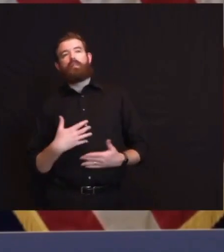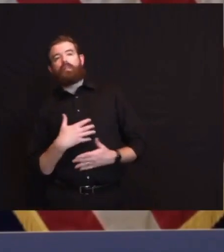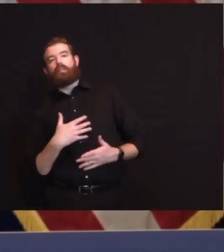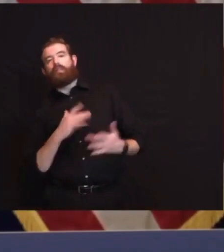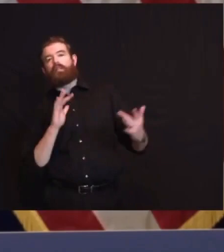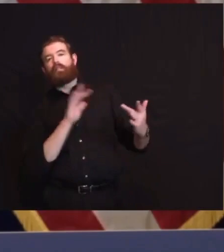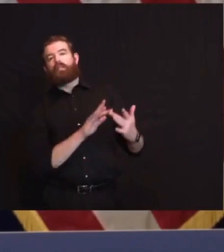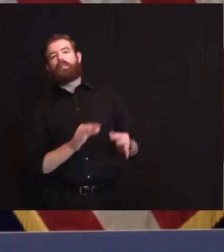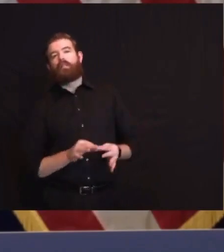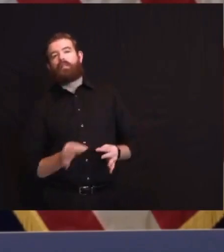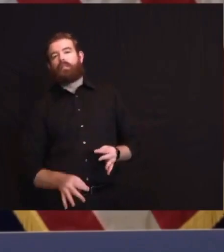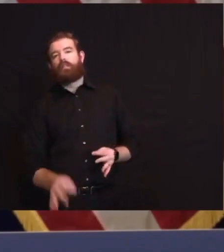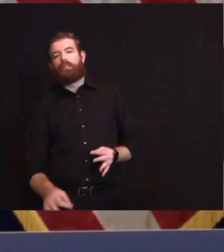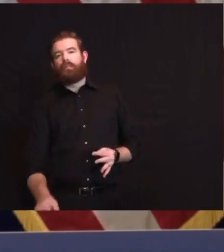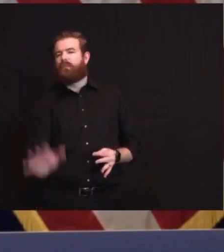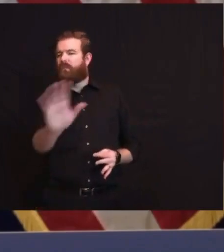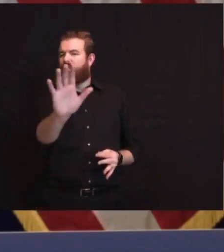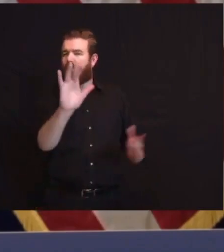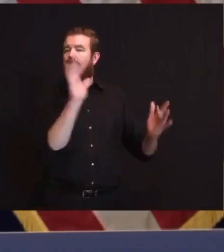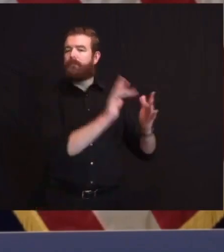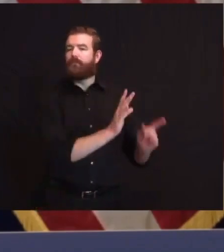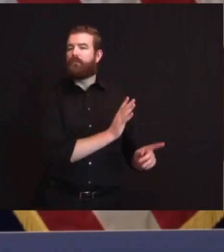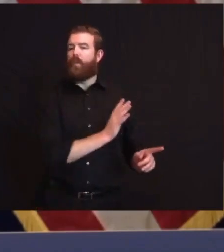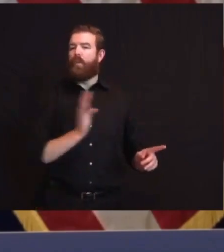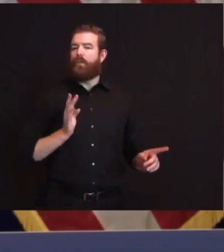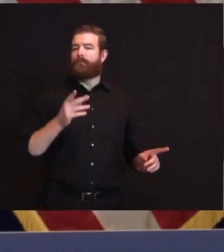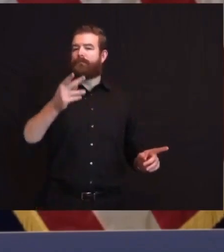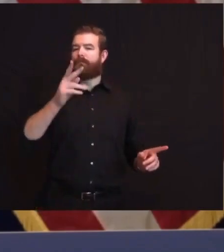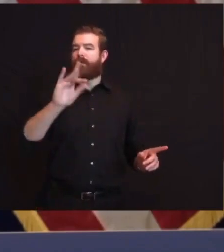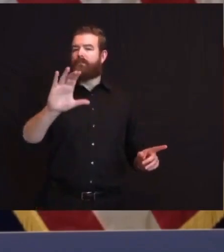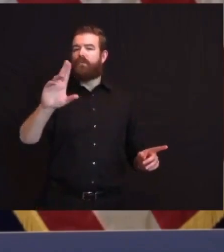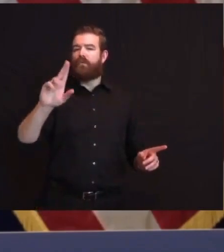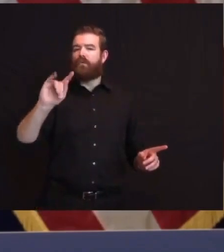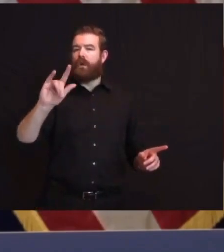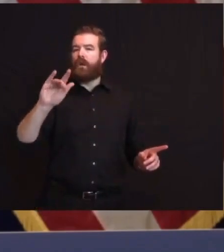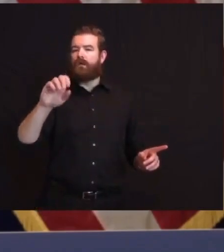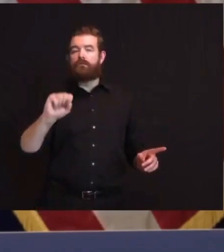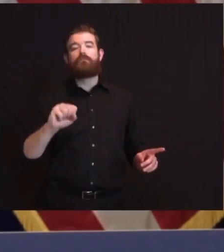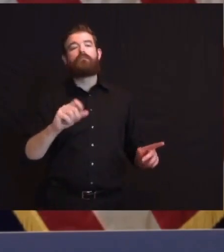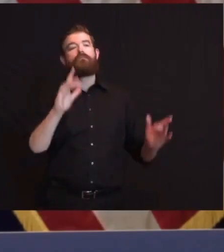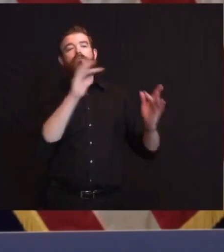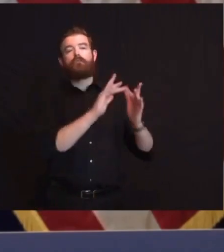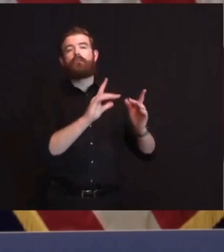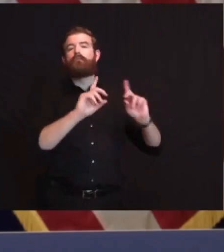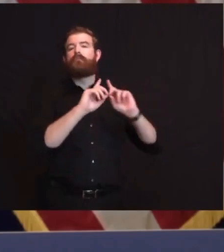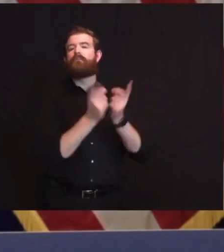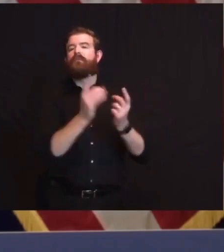of Public Utilities. Reach out to the Department of Community Affairs.